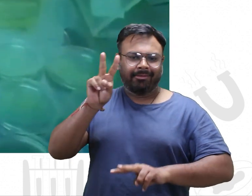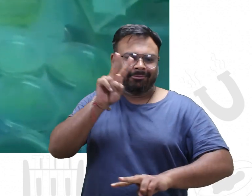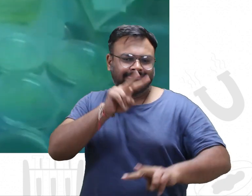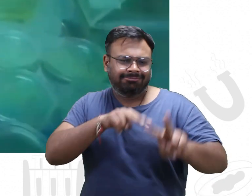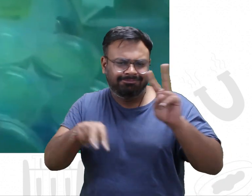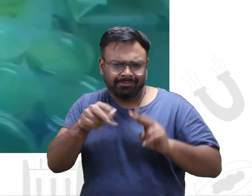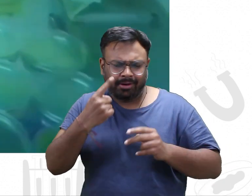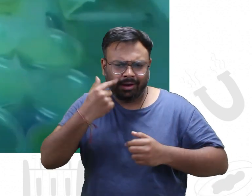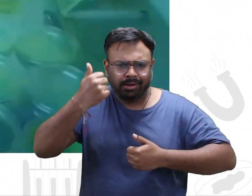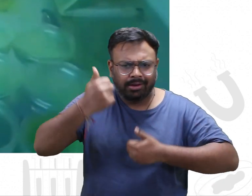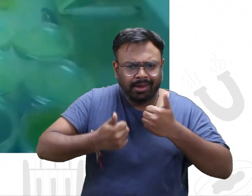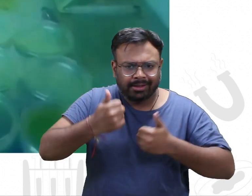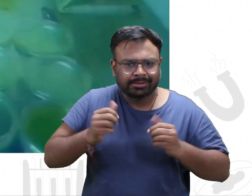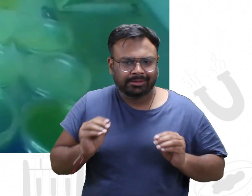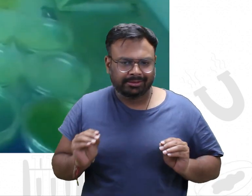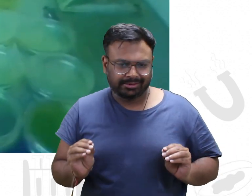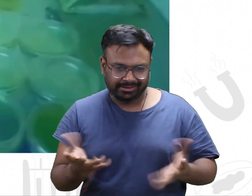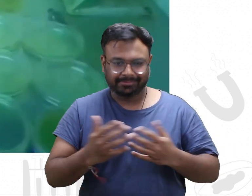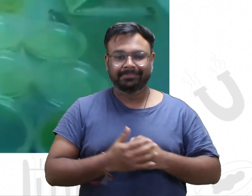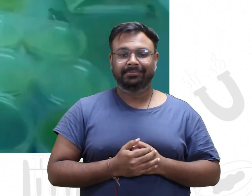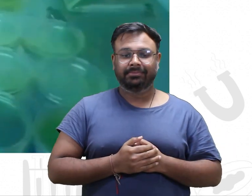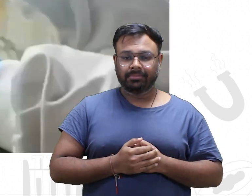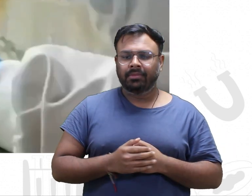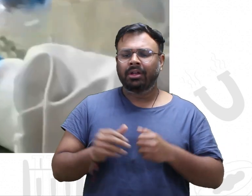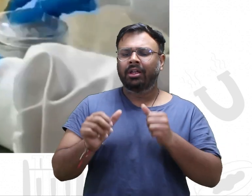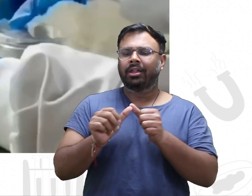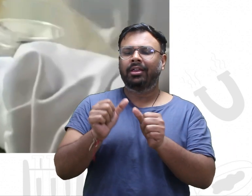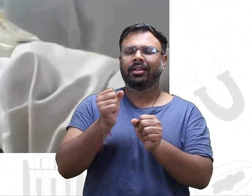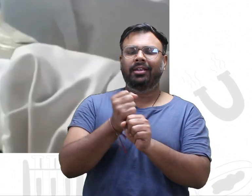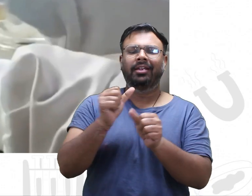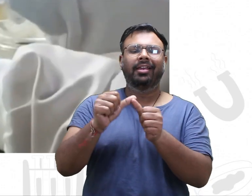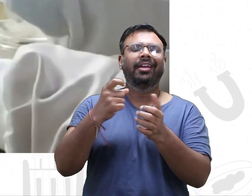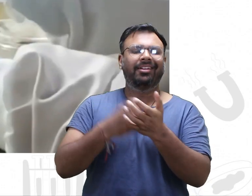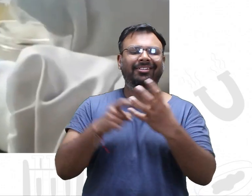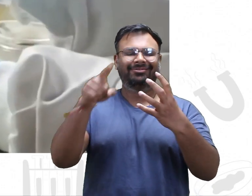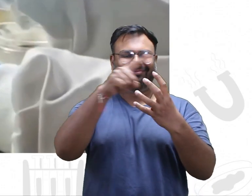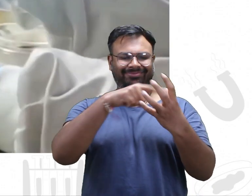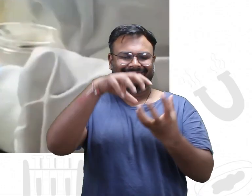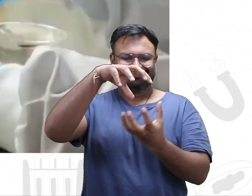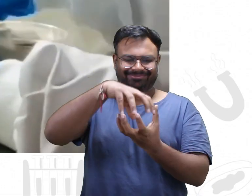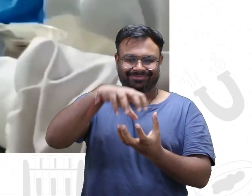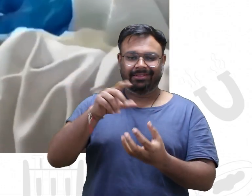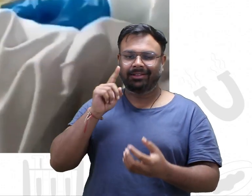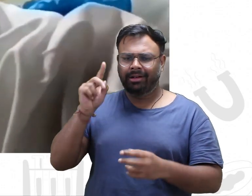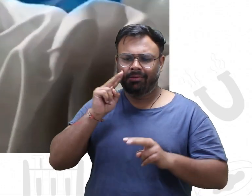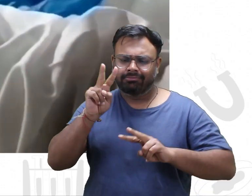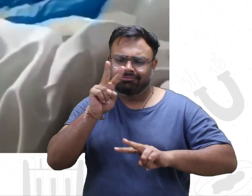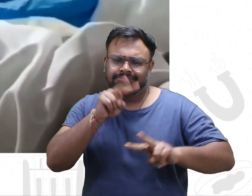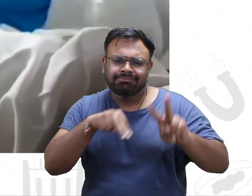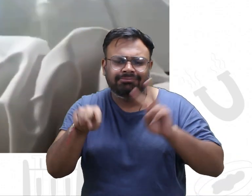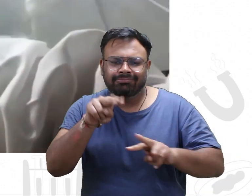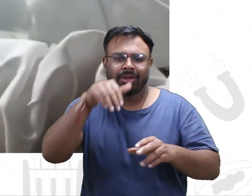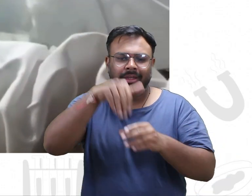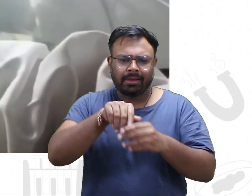let's explore the experimental session. Here, we are using nutrient agar to examine the presence